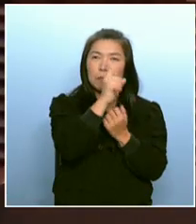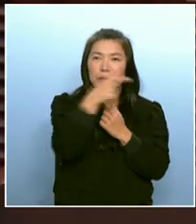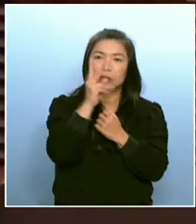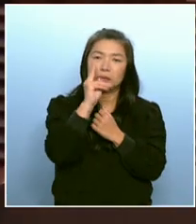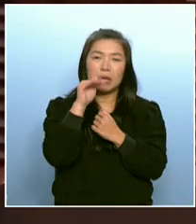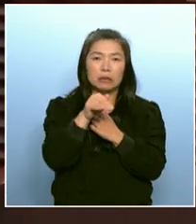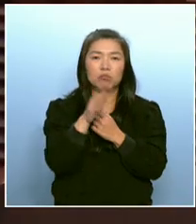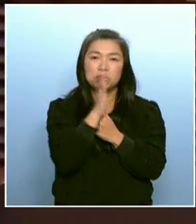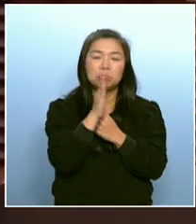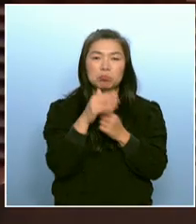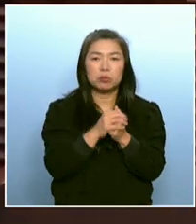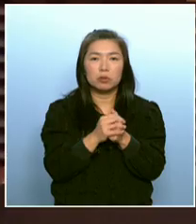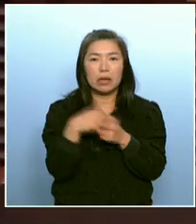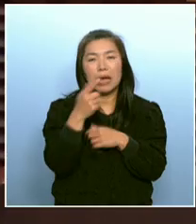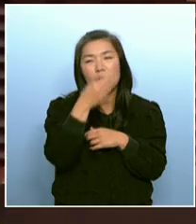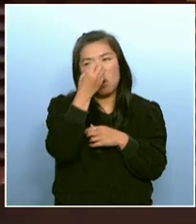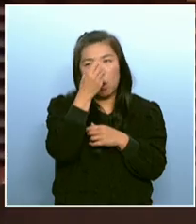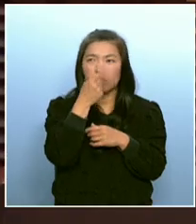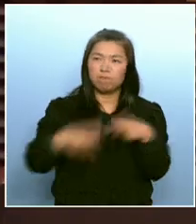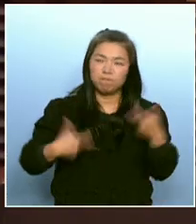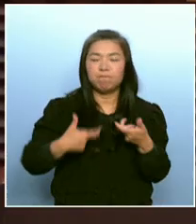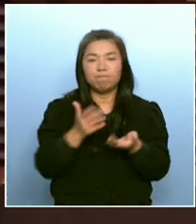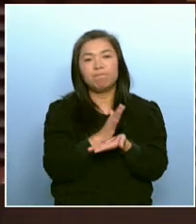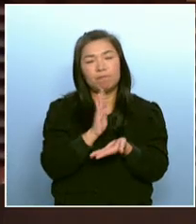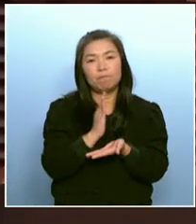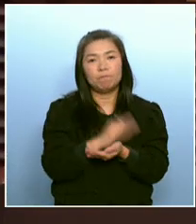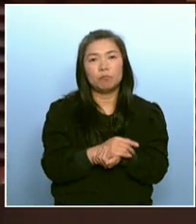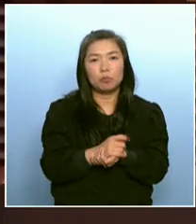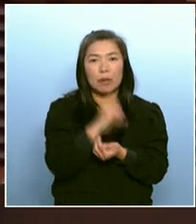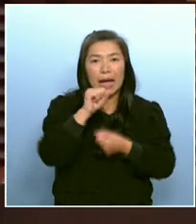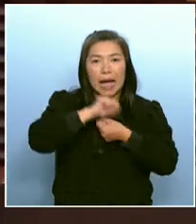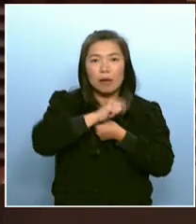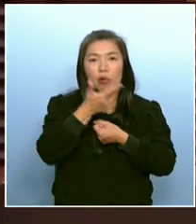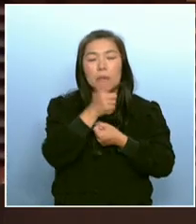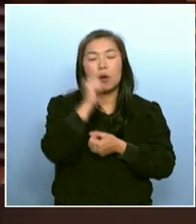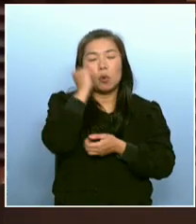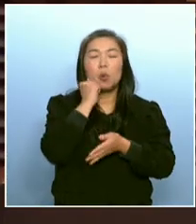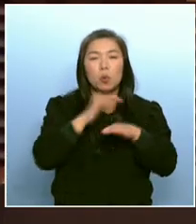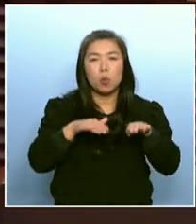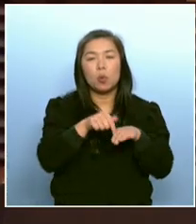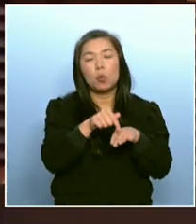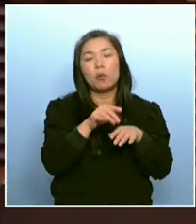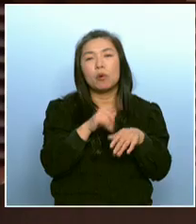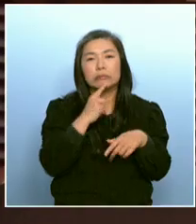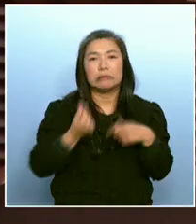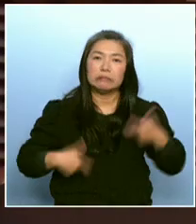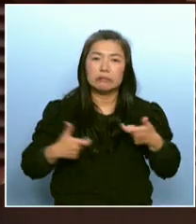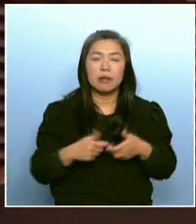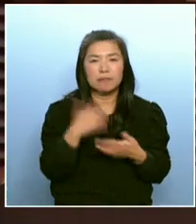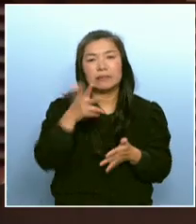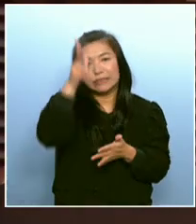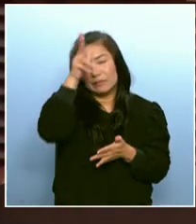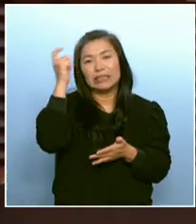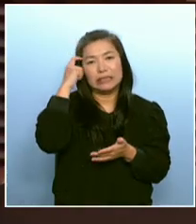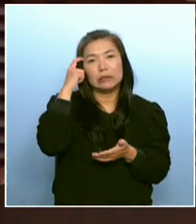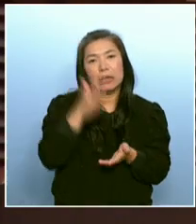and it will cost about $10 to $20 billion. And the expenditure that grows the fastest will be